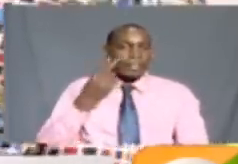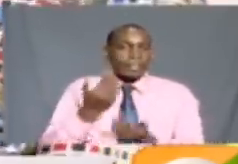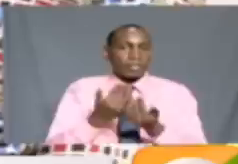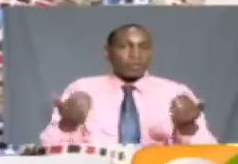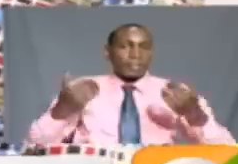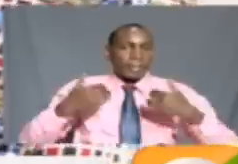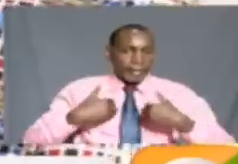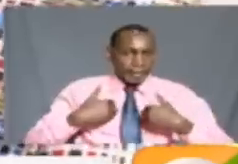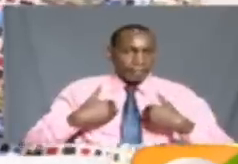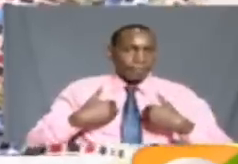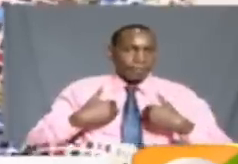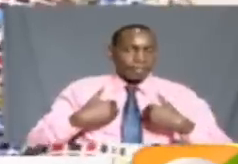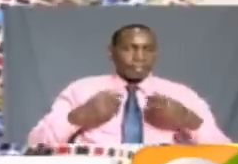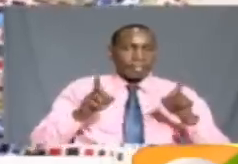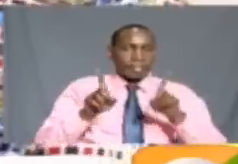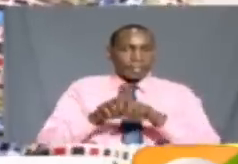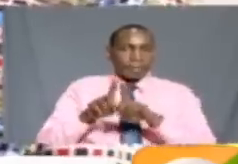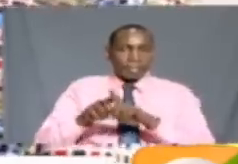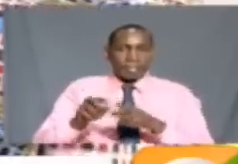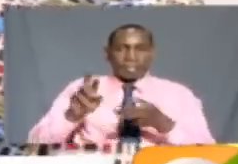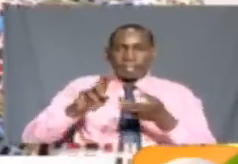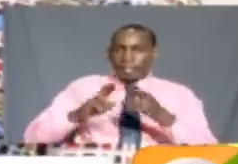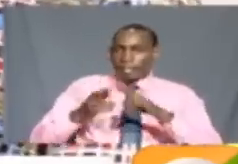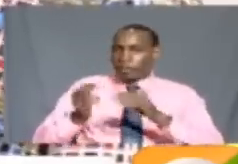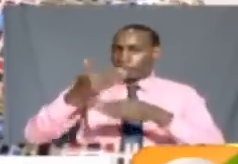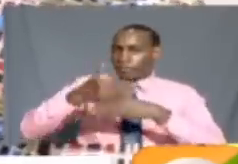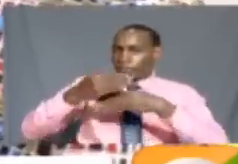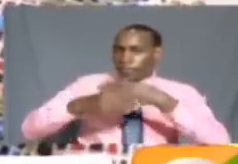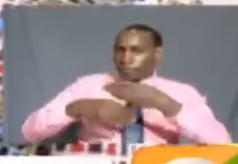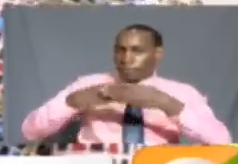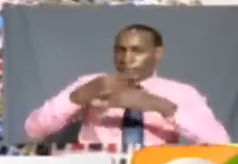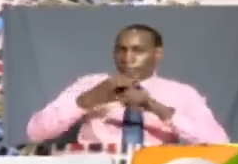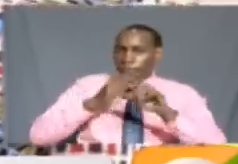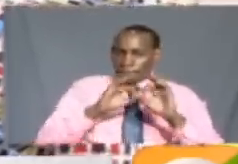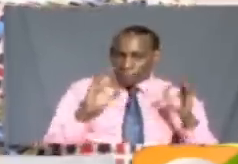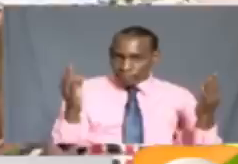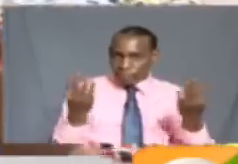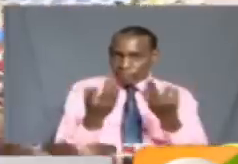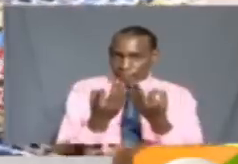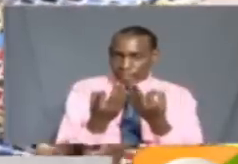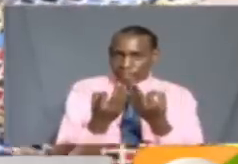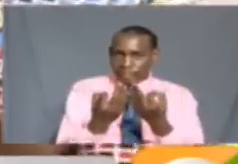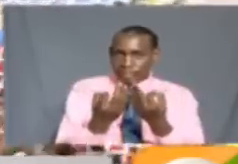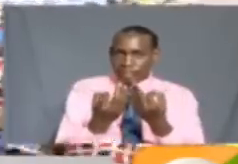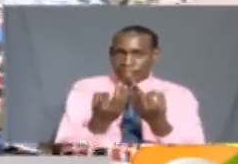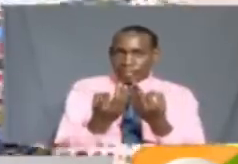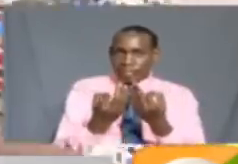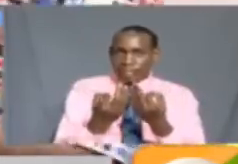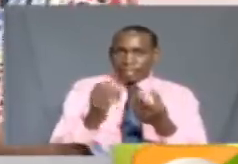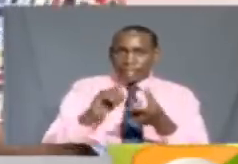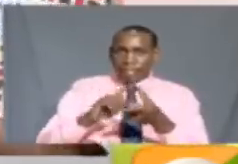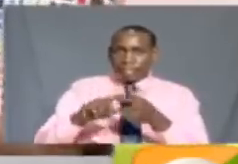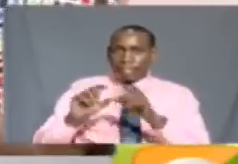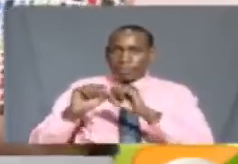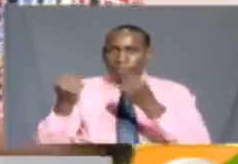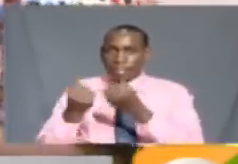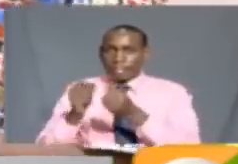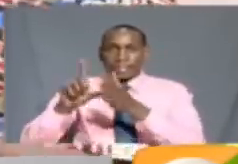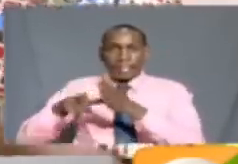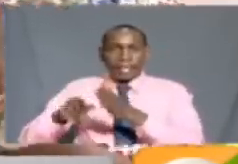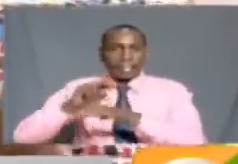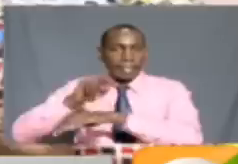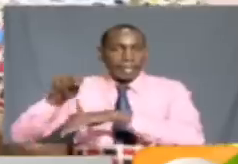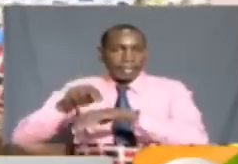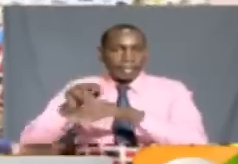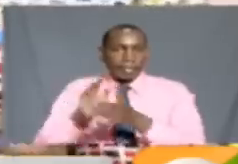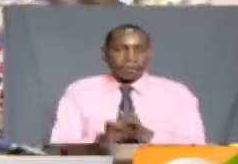I mean, this is a gift. These nations are built from families. I mean, we move from the family to society, then a nation. And of